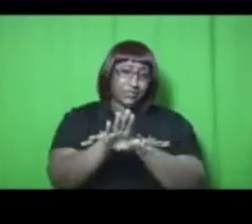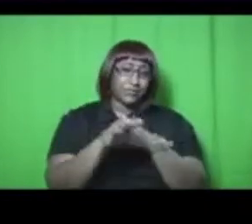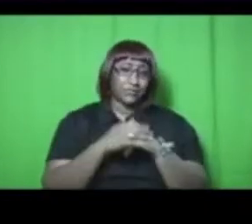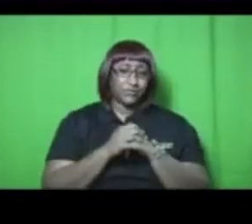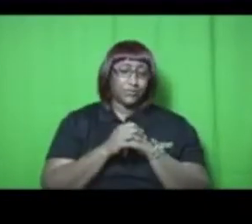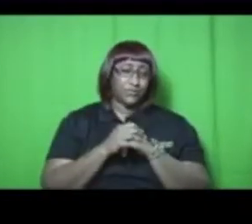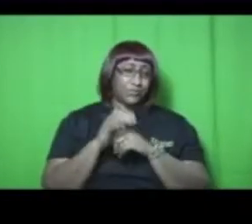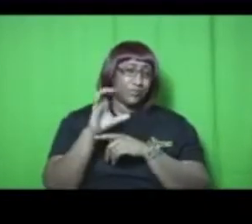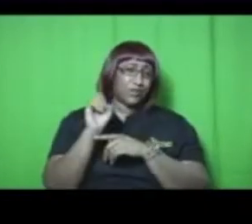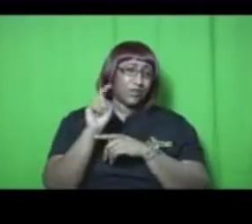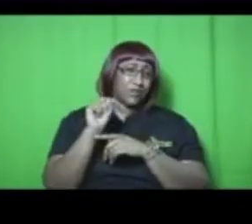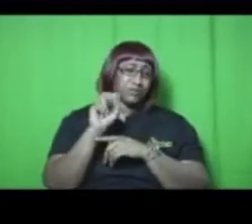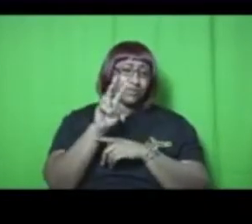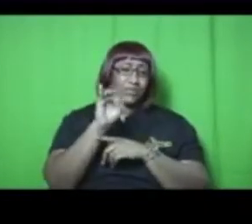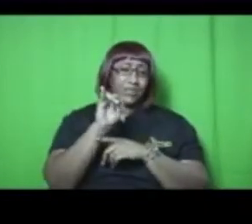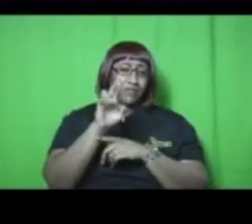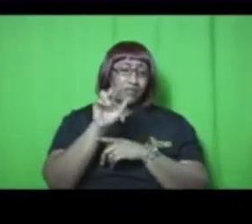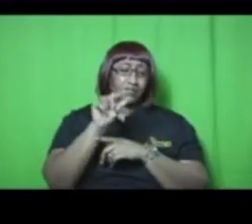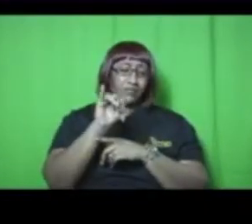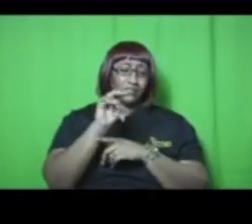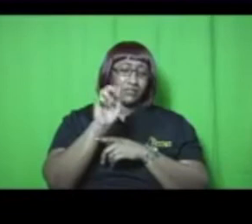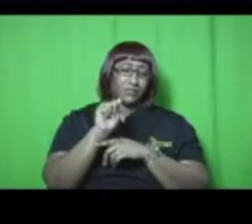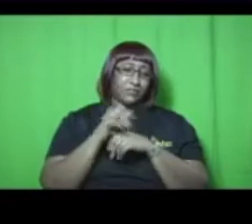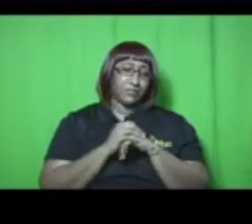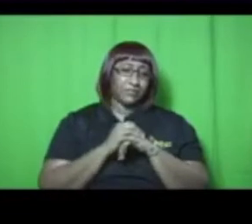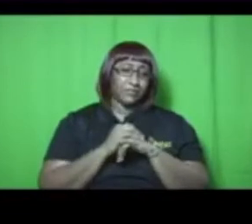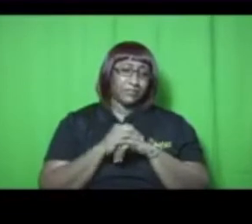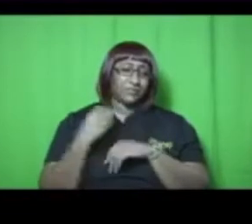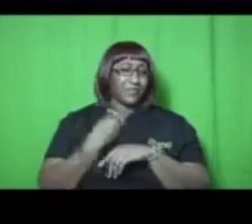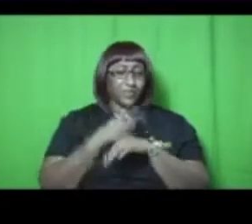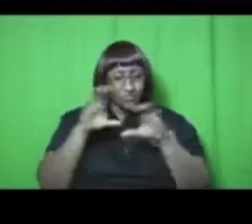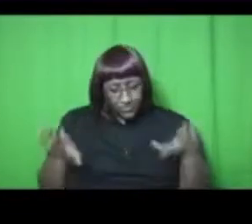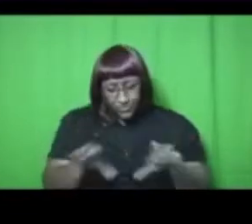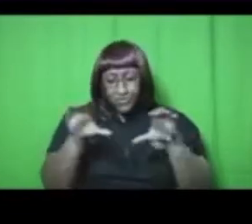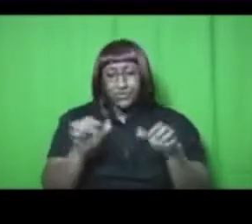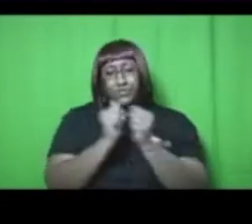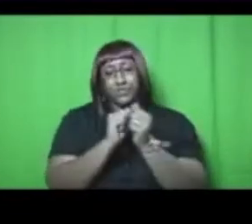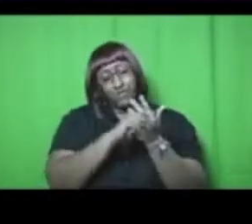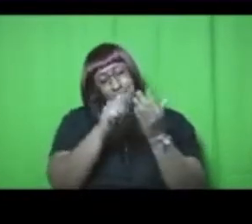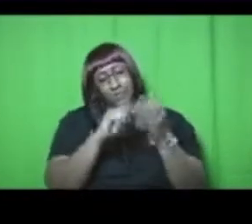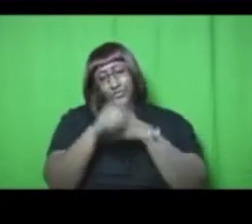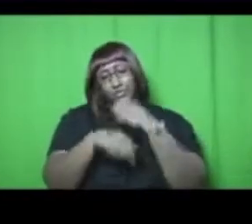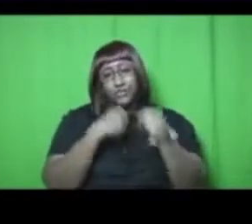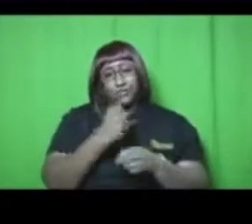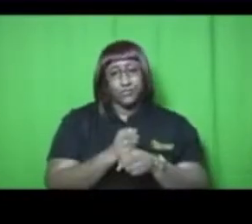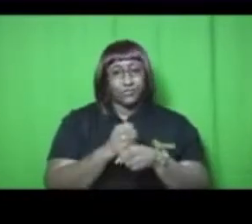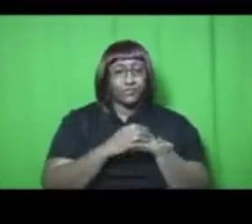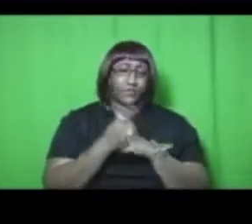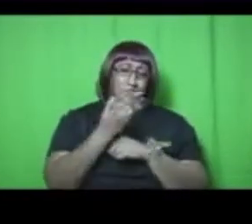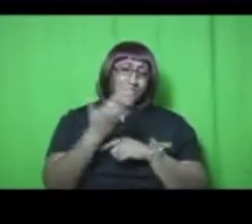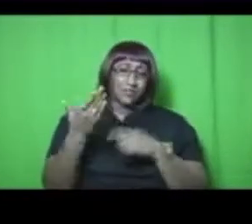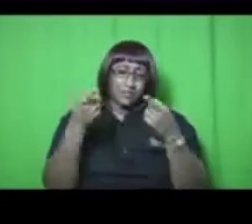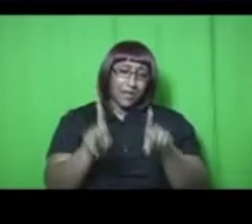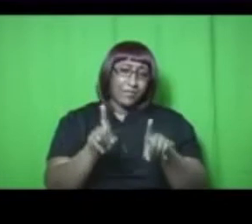the coast of Virginia, slaves. And we struggled with that all those years. But during all those years, one of the things that